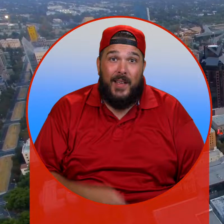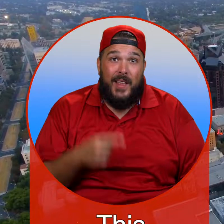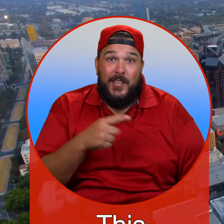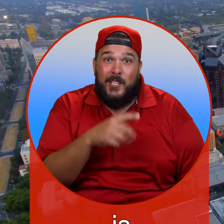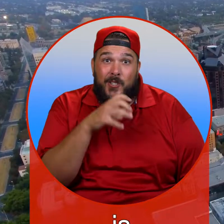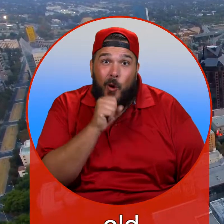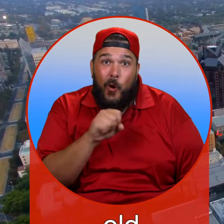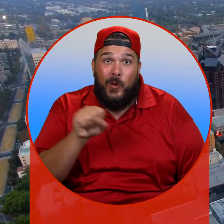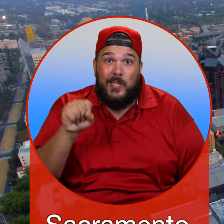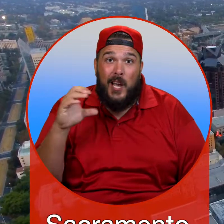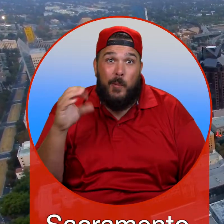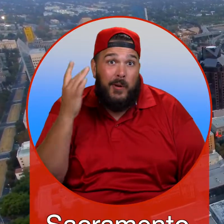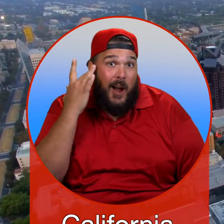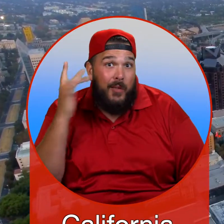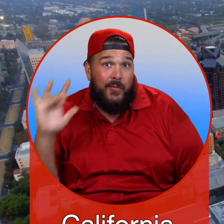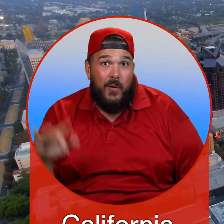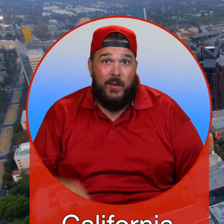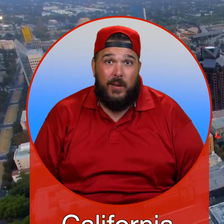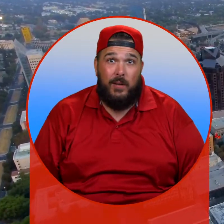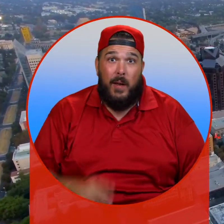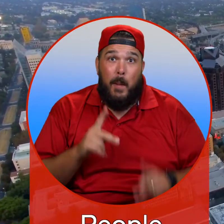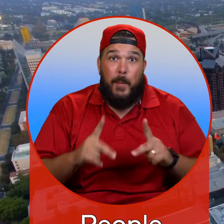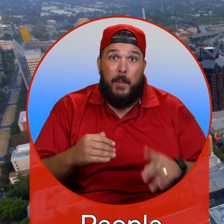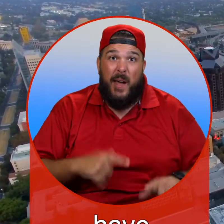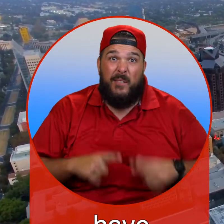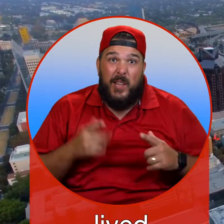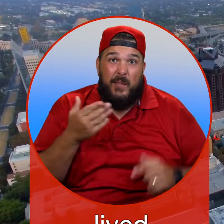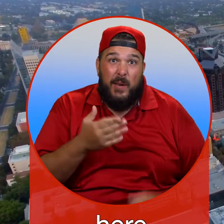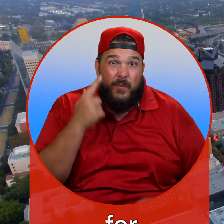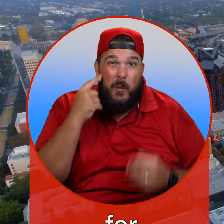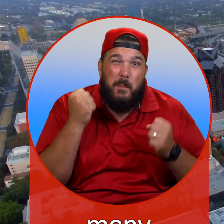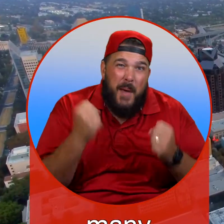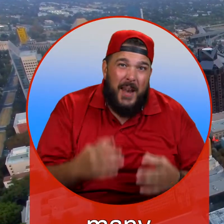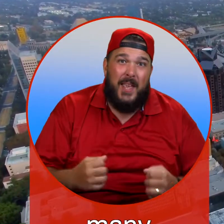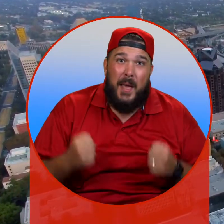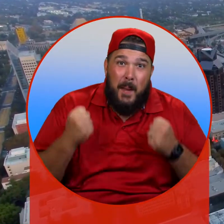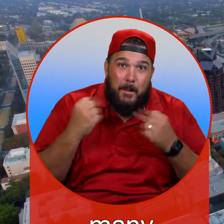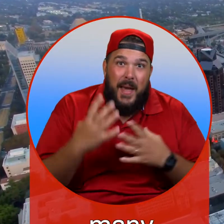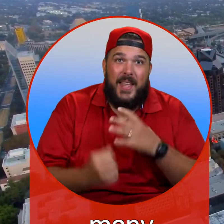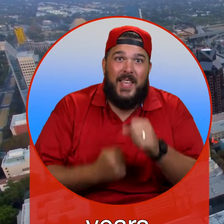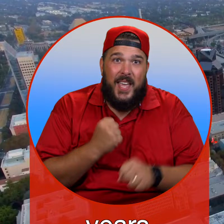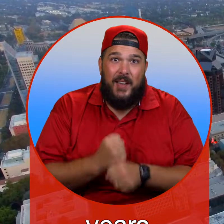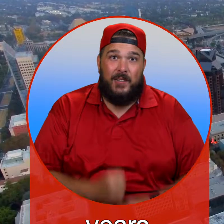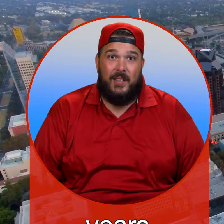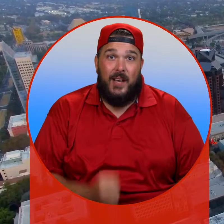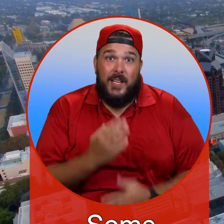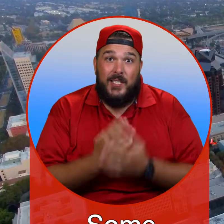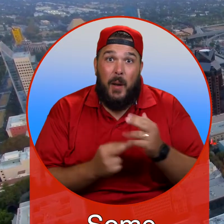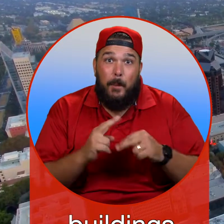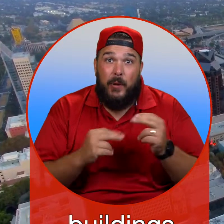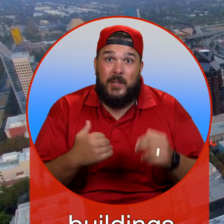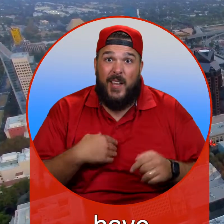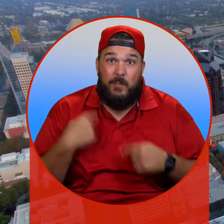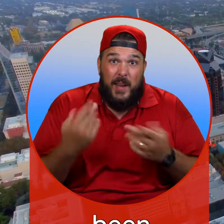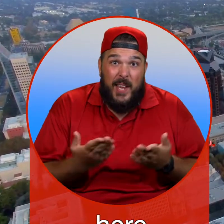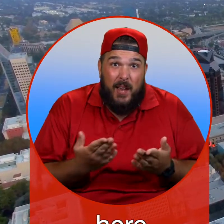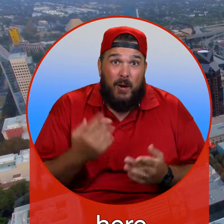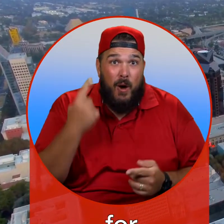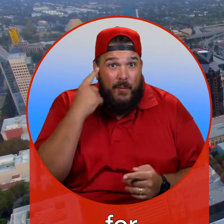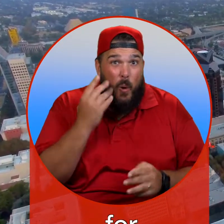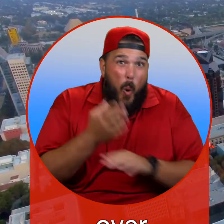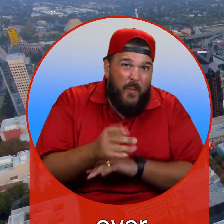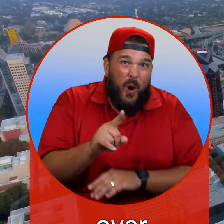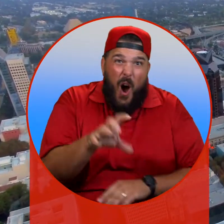time. This is old Sacramento, California. People have lived here for many, many years. Some buildings have been